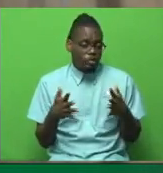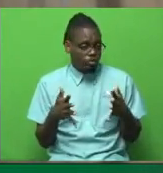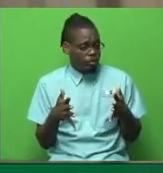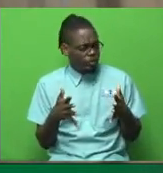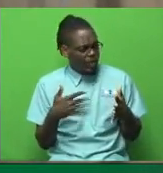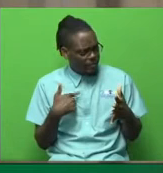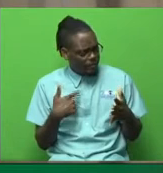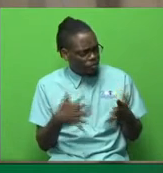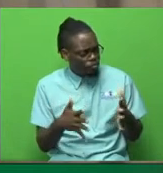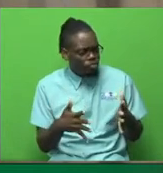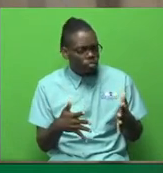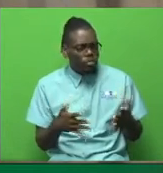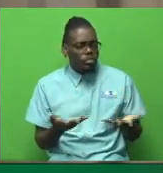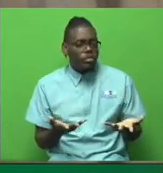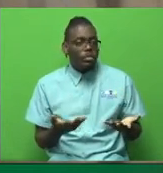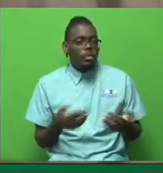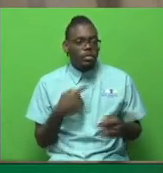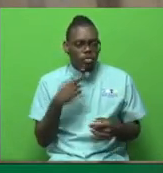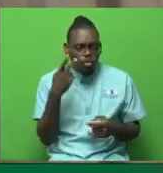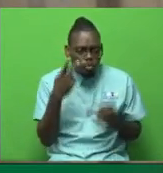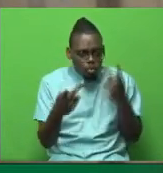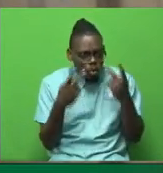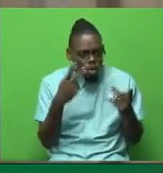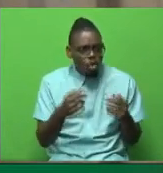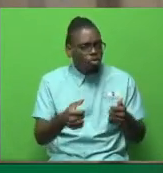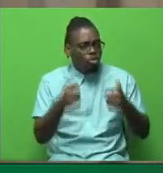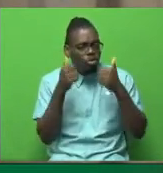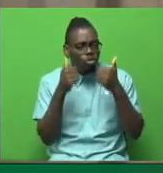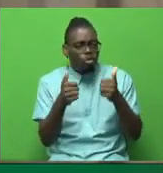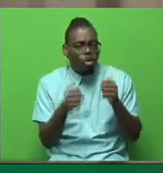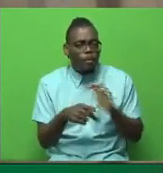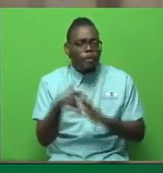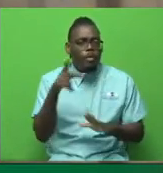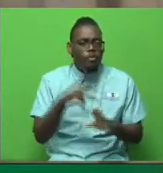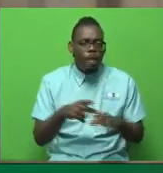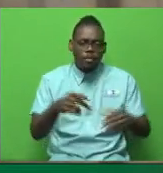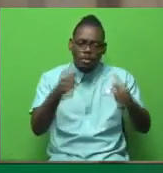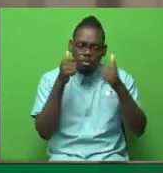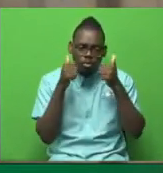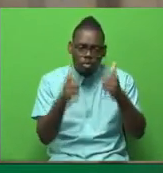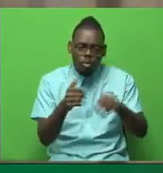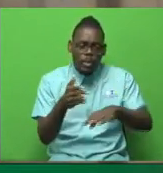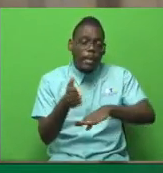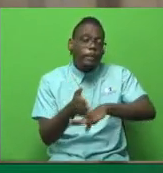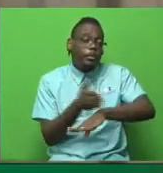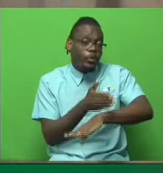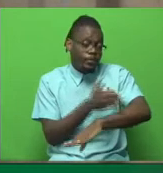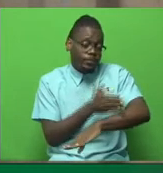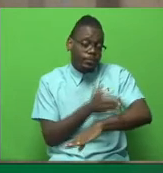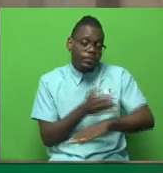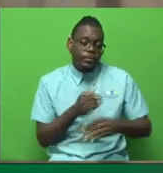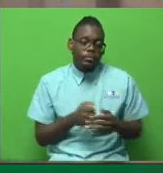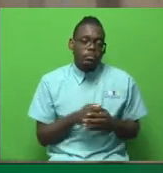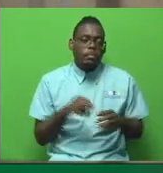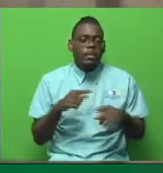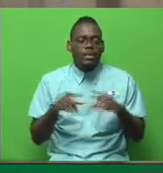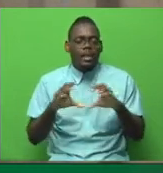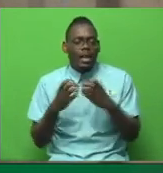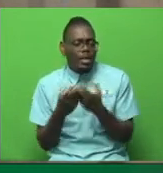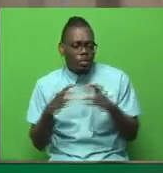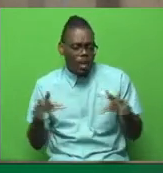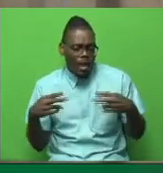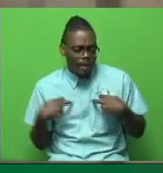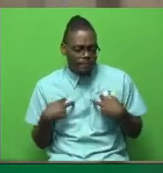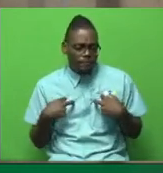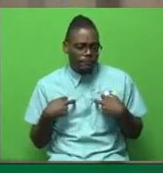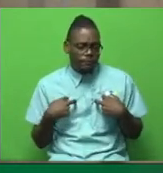that that we saw results from from an Administration that is not the one that we have here today and so I